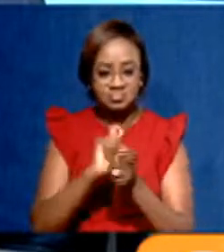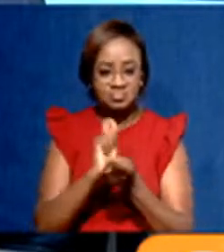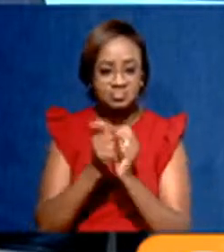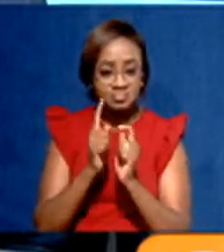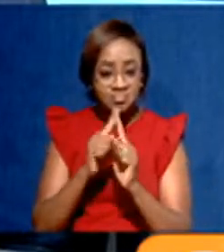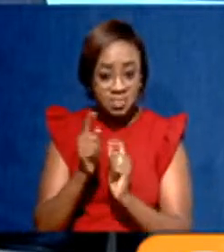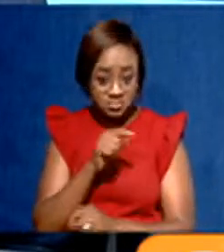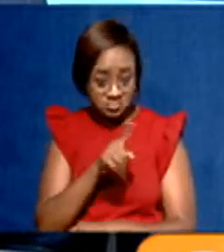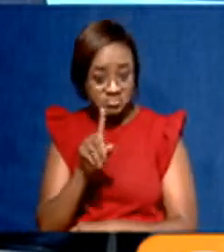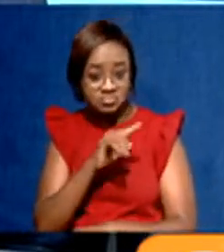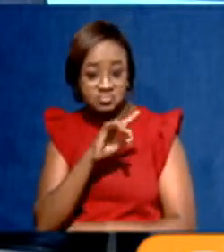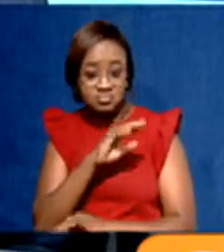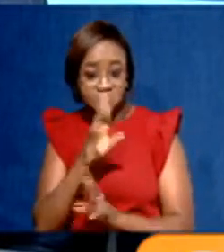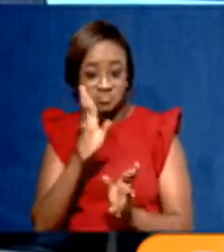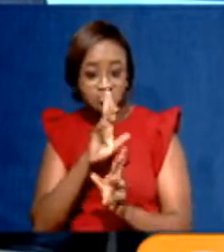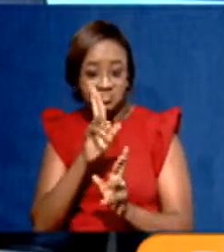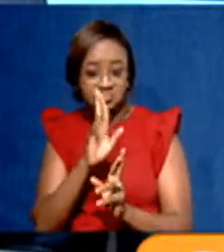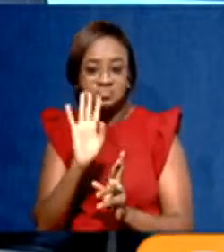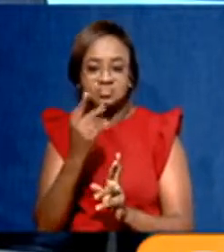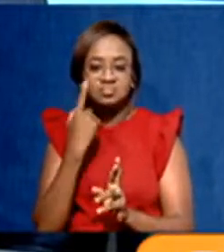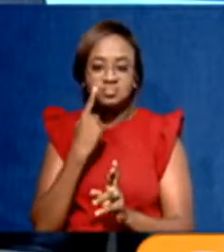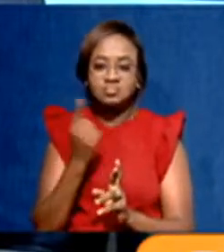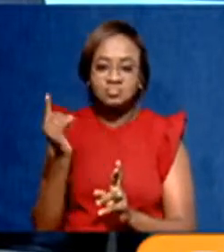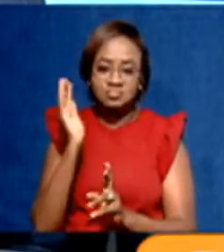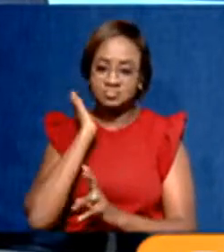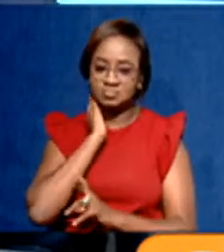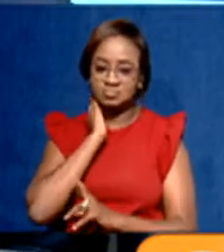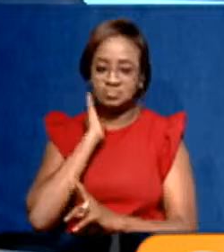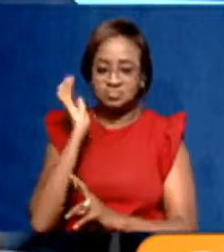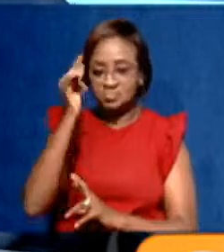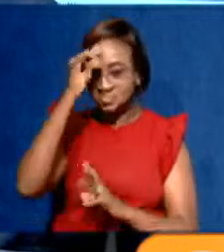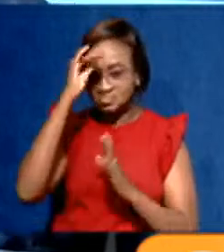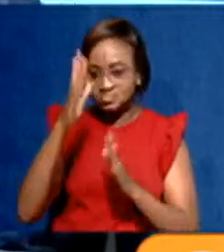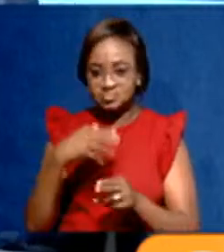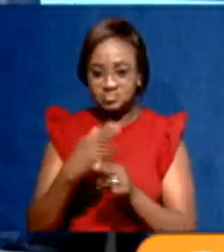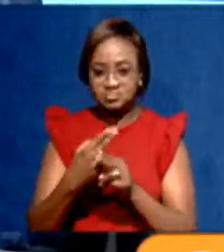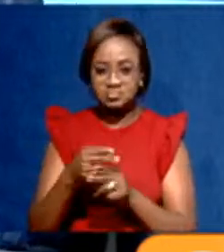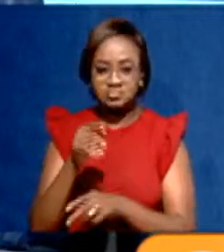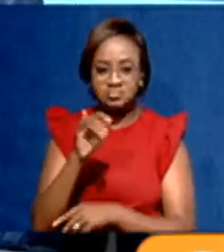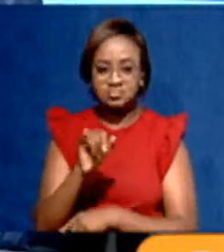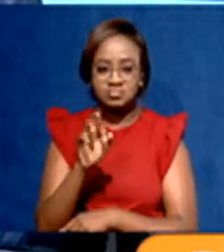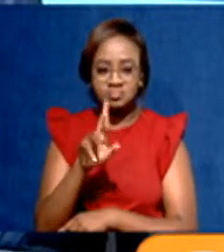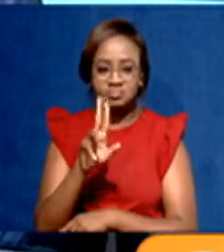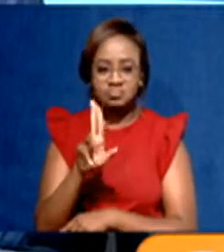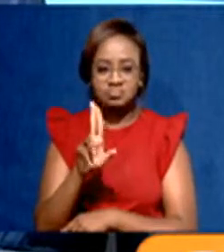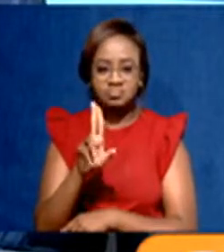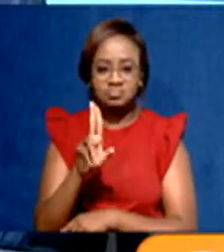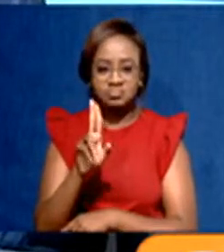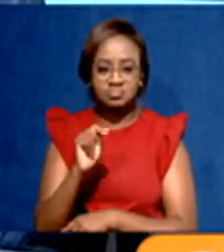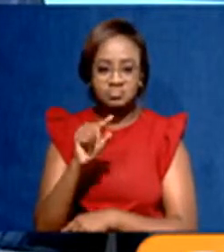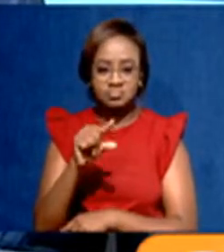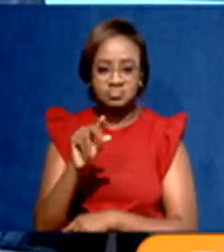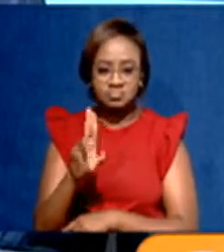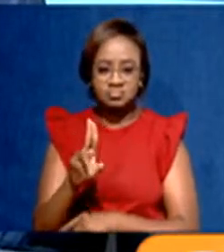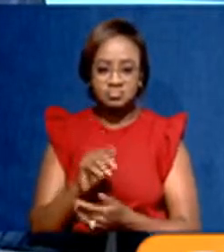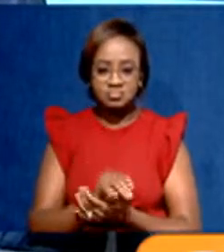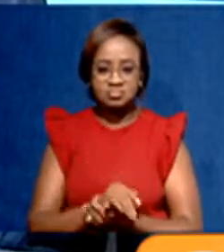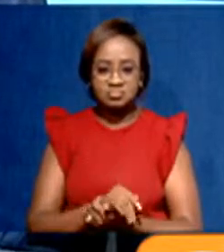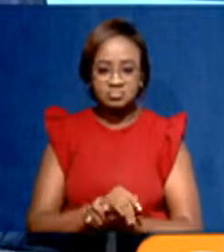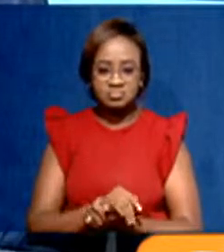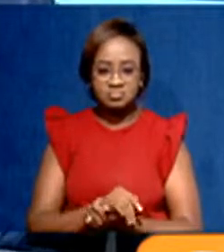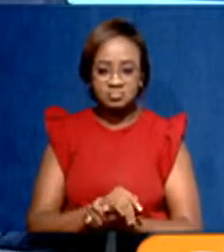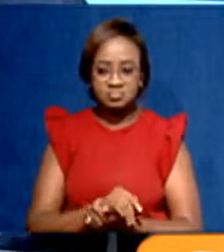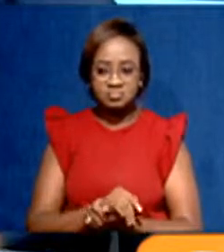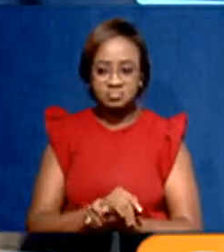but are they ready? Now, to help us shed light on this is Murang'a Governor Kang'ata, who was